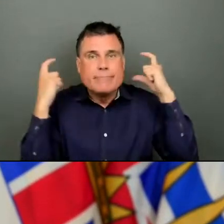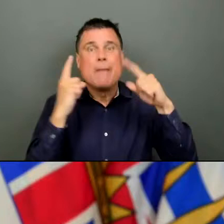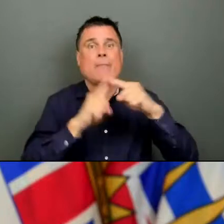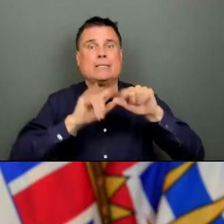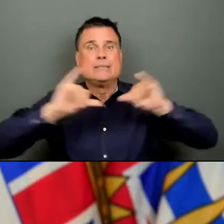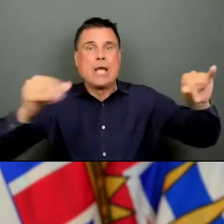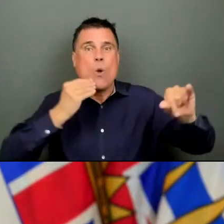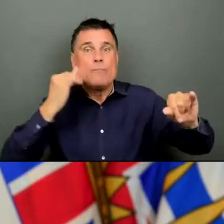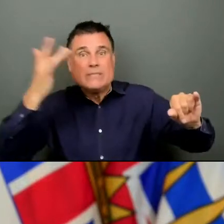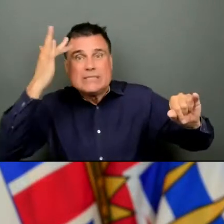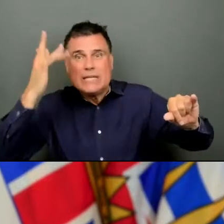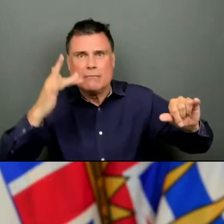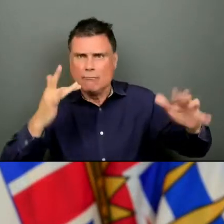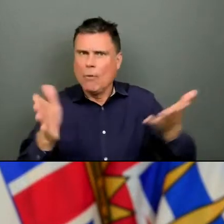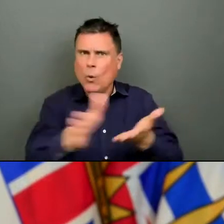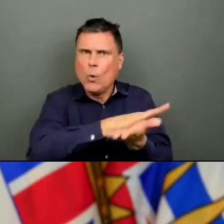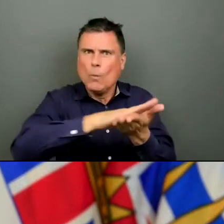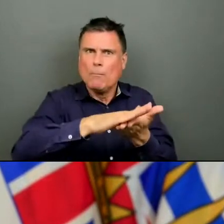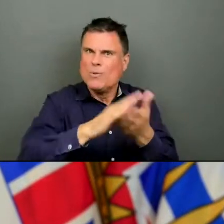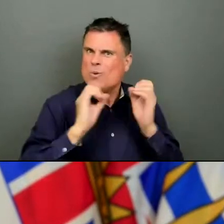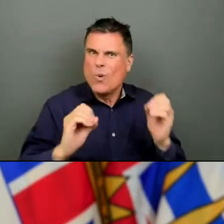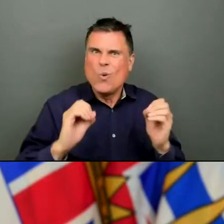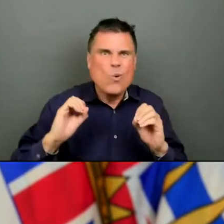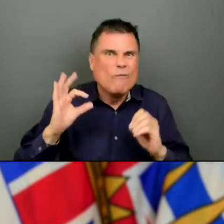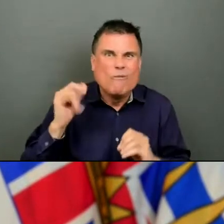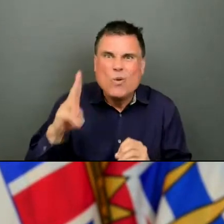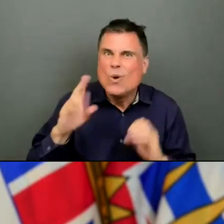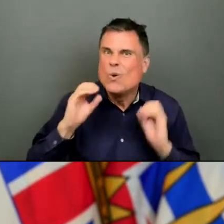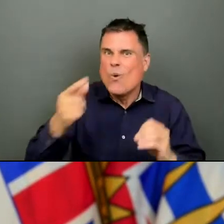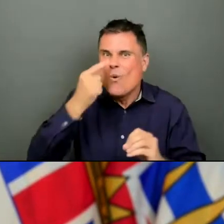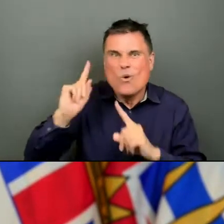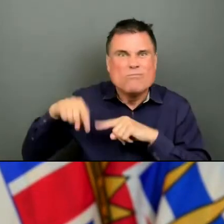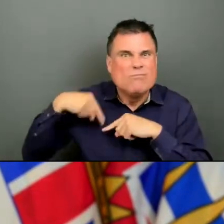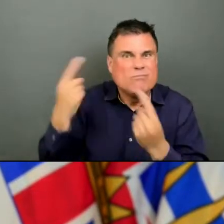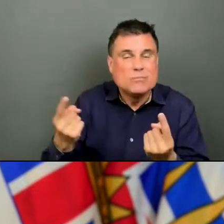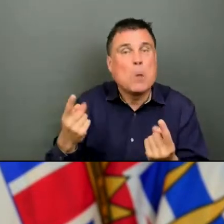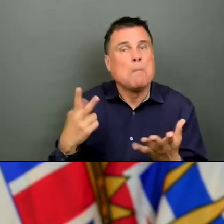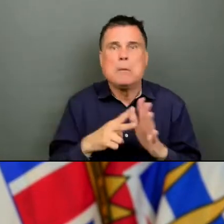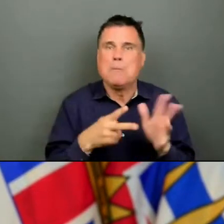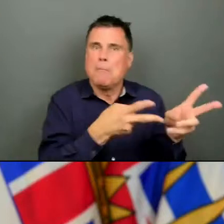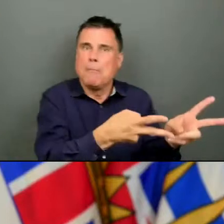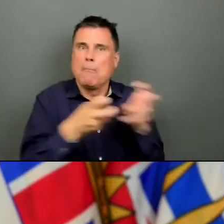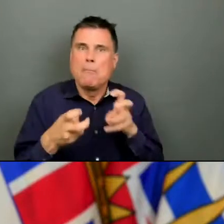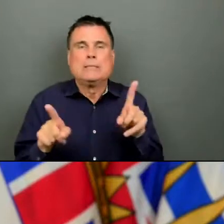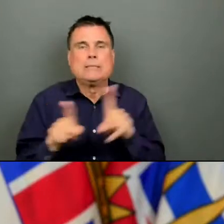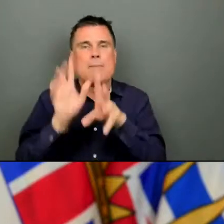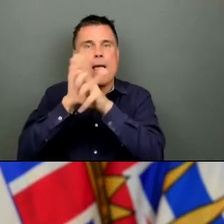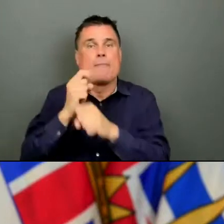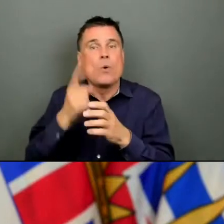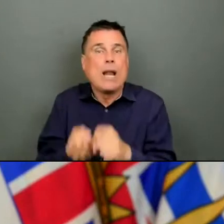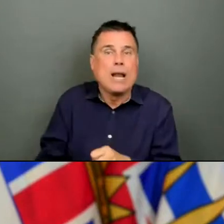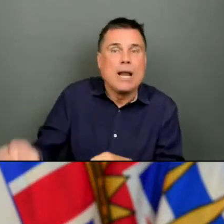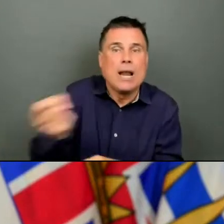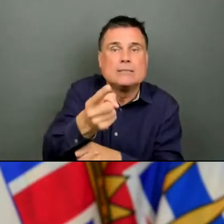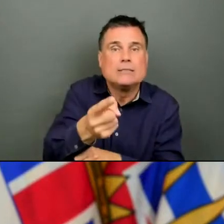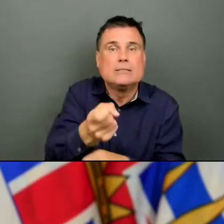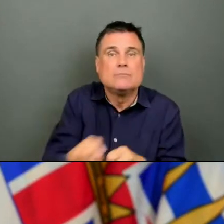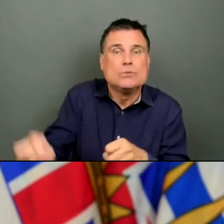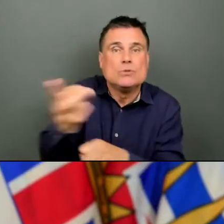are the important things to keep for next school year and which are the ones that we no longer need to have in place so